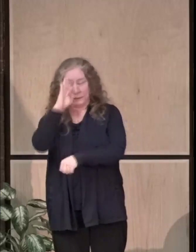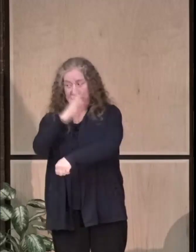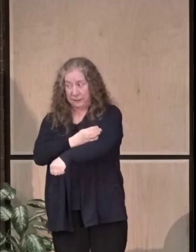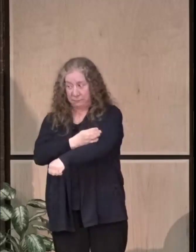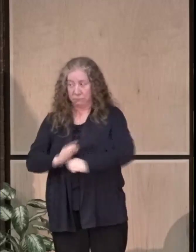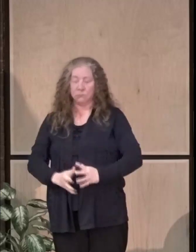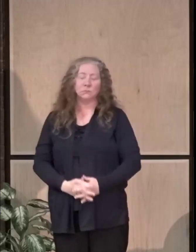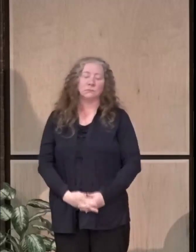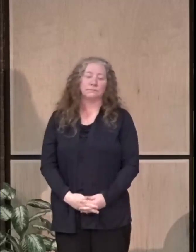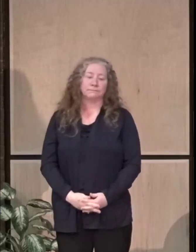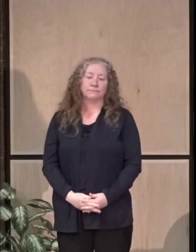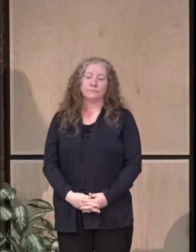But did